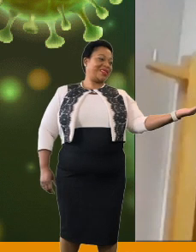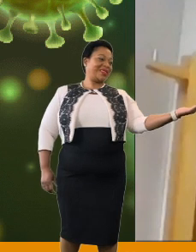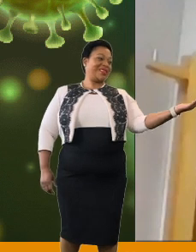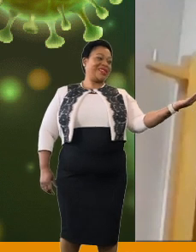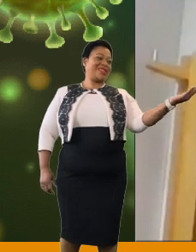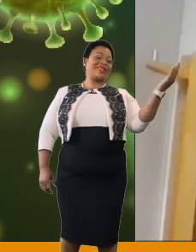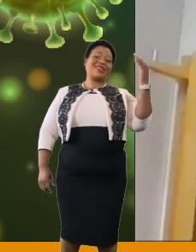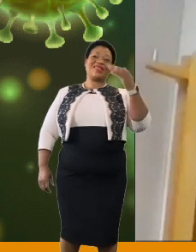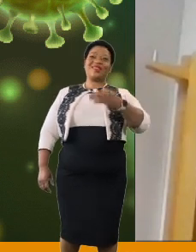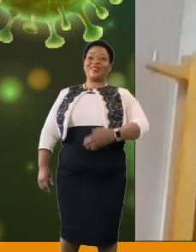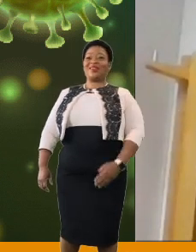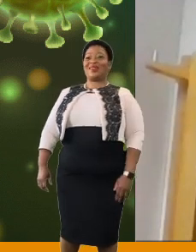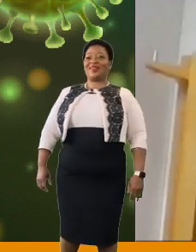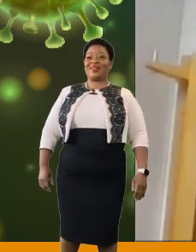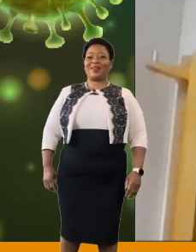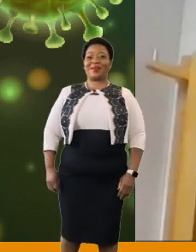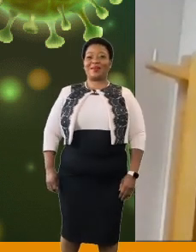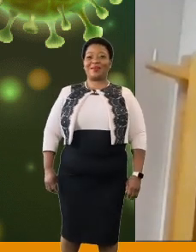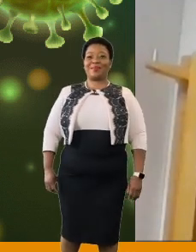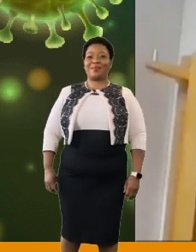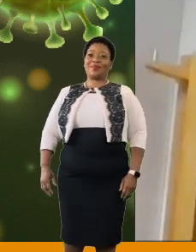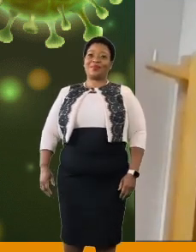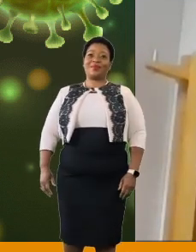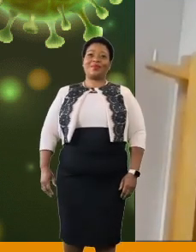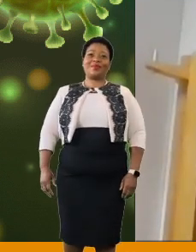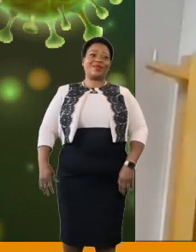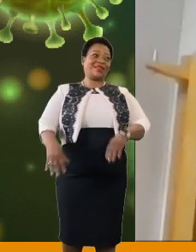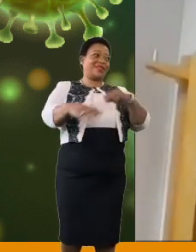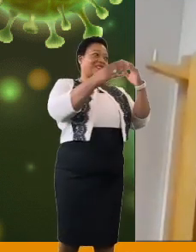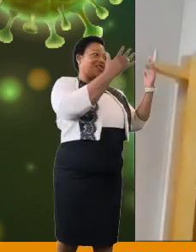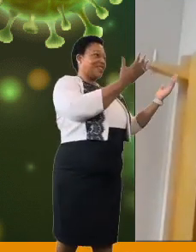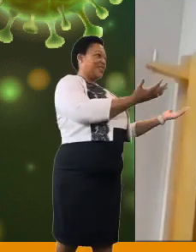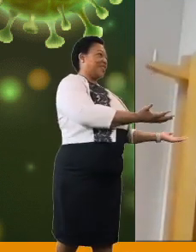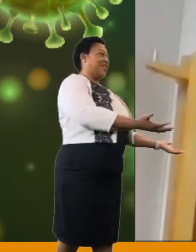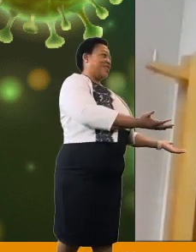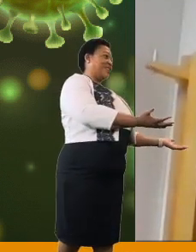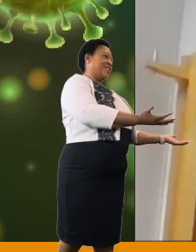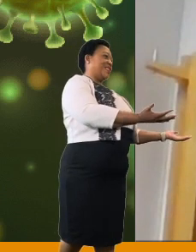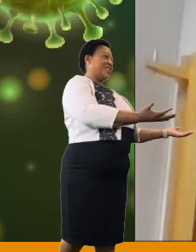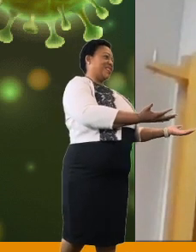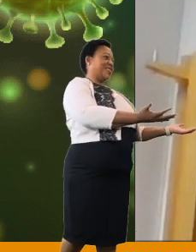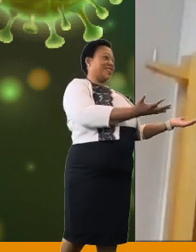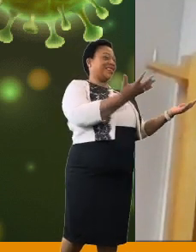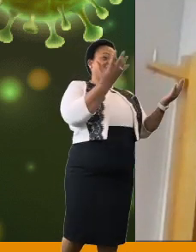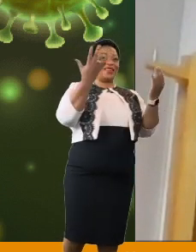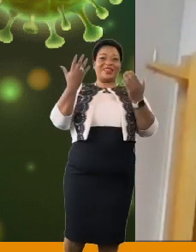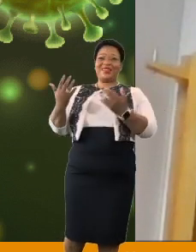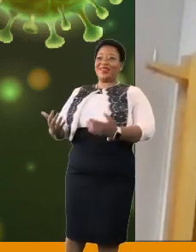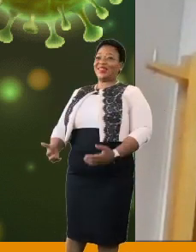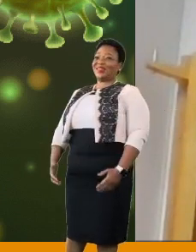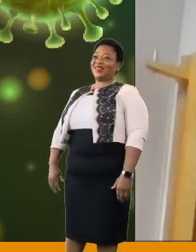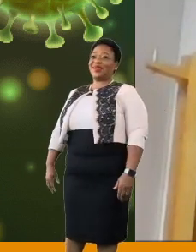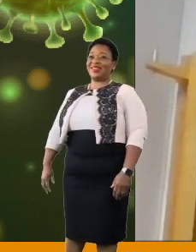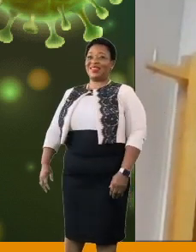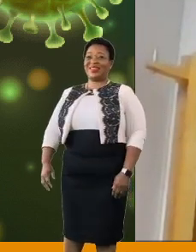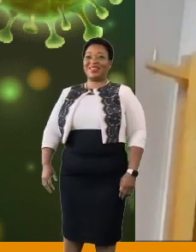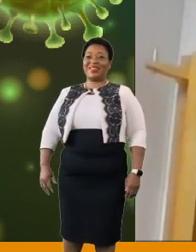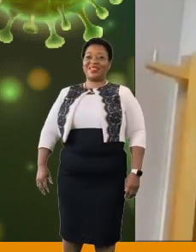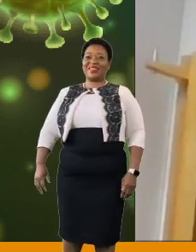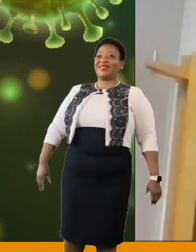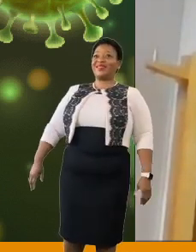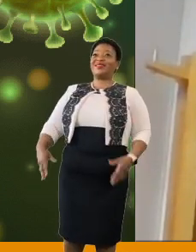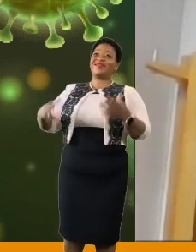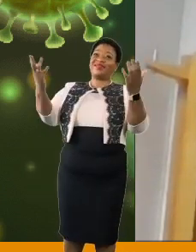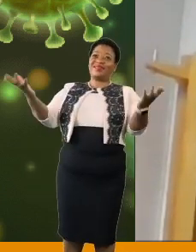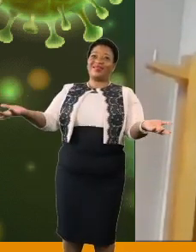can combine that process with the process that is currently underway in terms of creating an